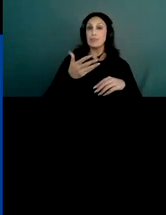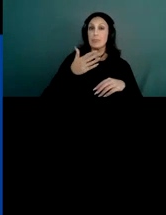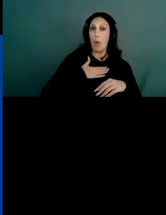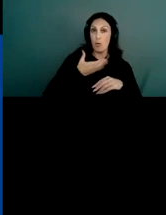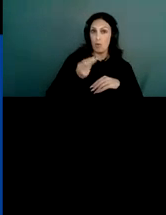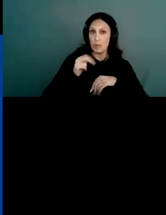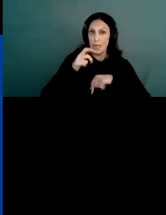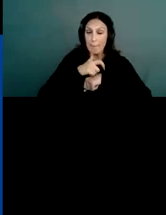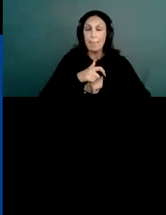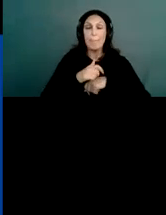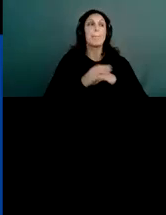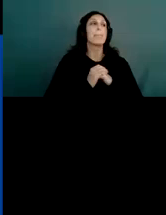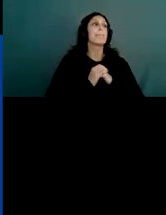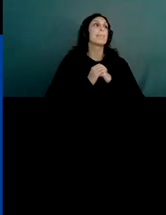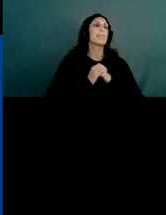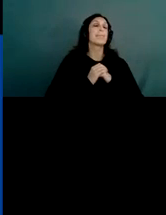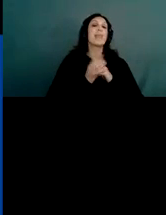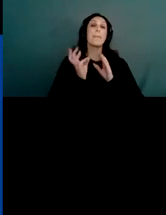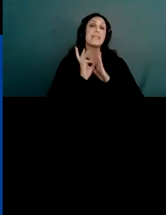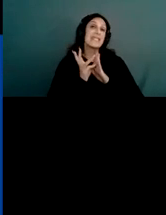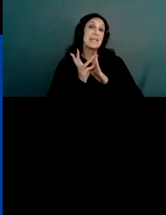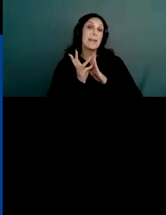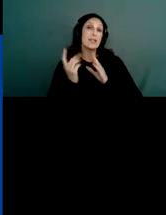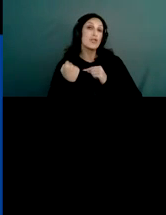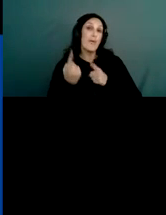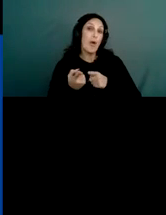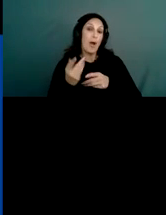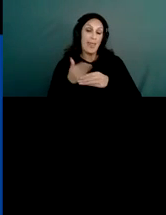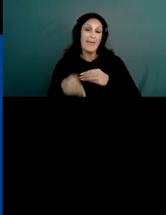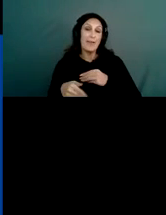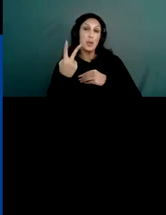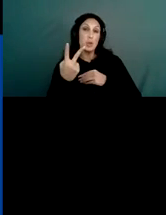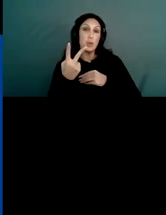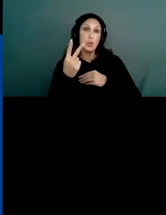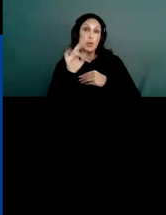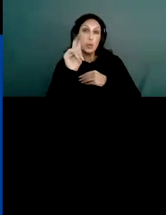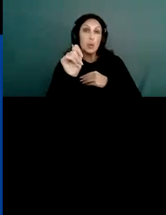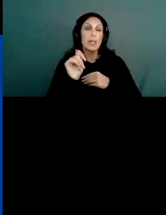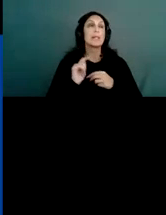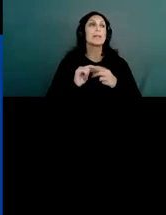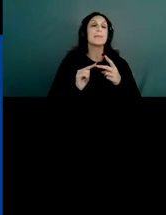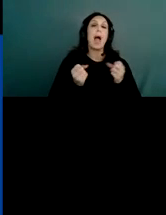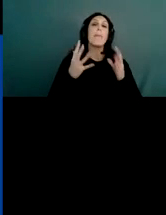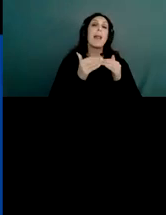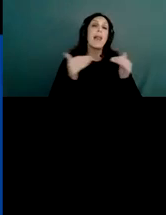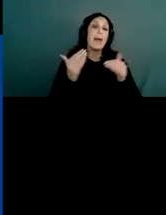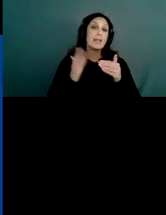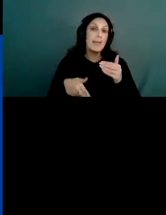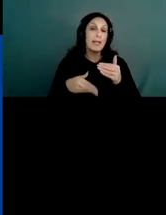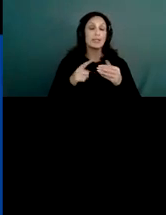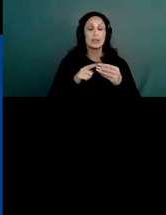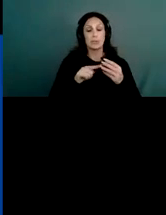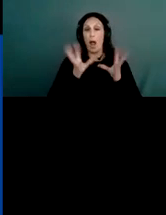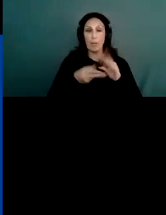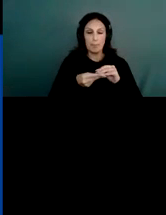been on there for 6 minutes and they have completed 2 units. And this lets them know how many levels they have completed in all. And